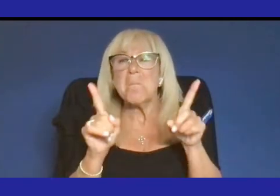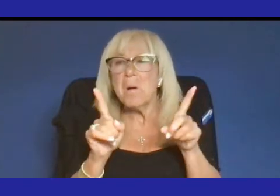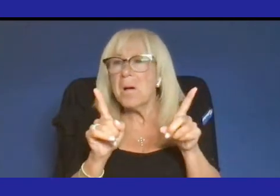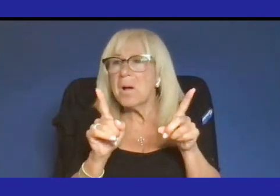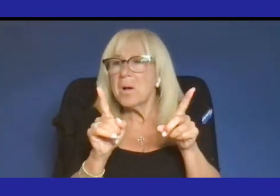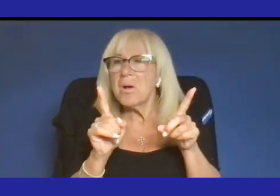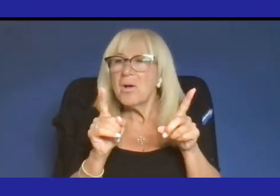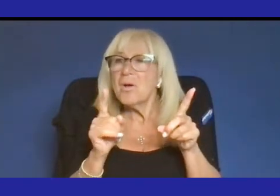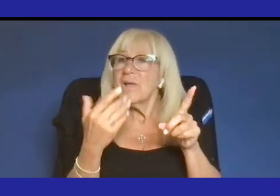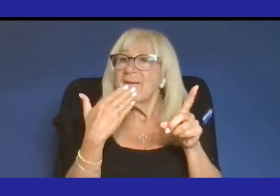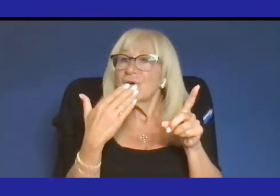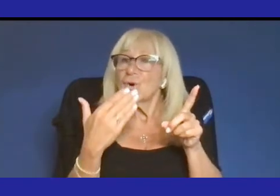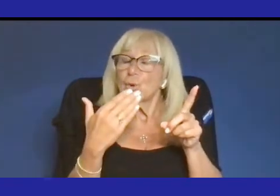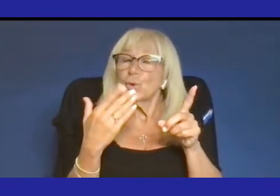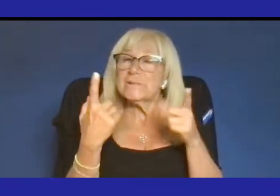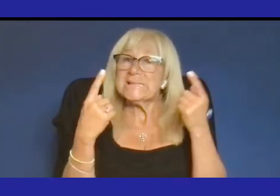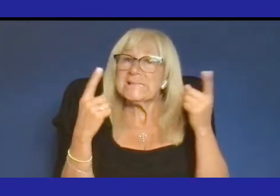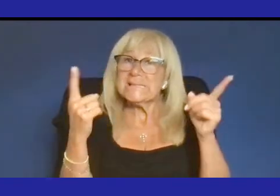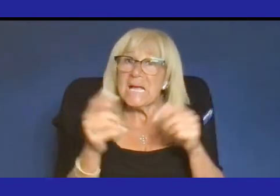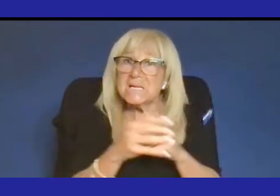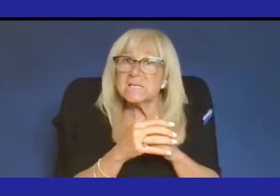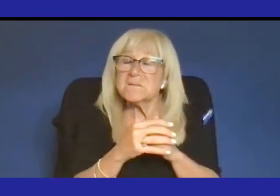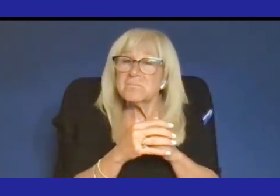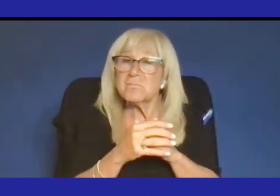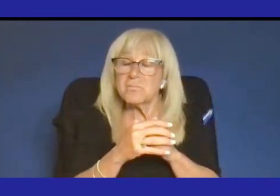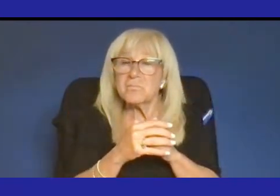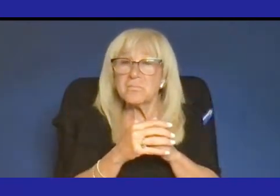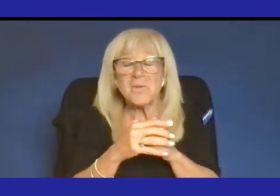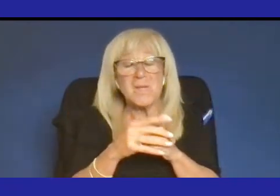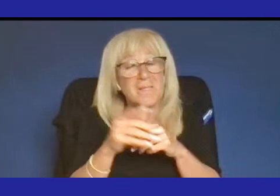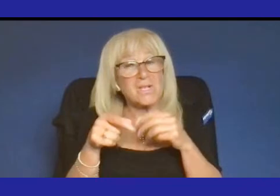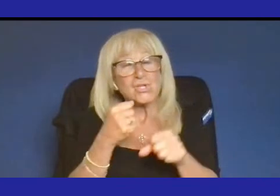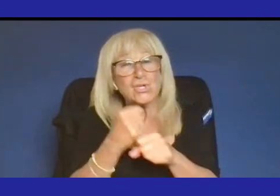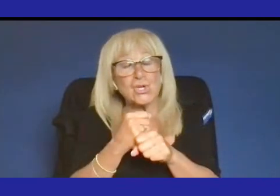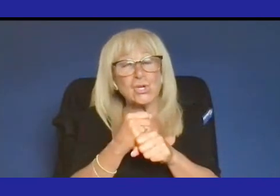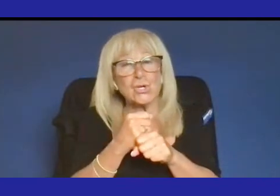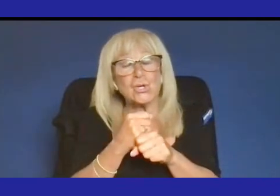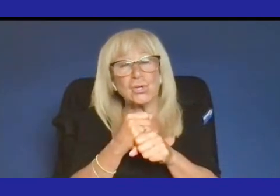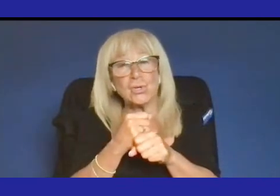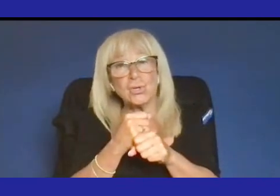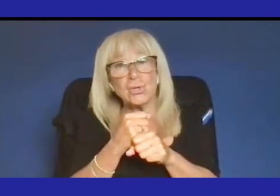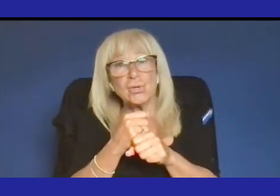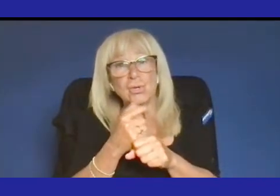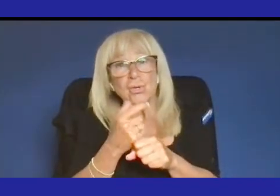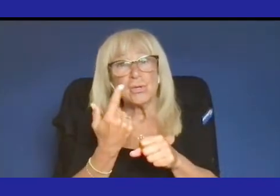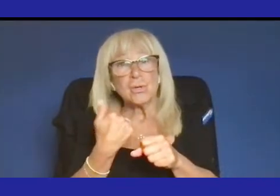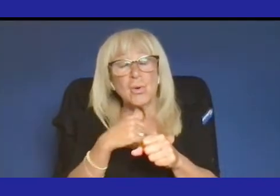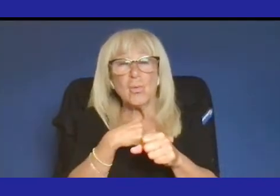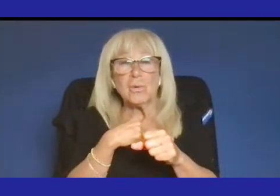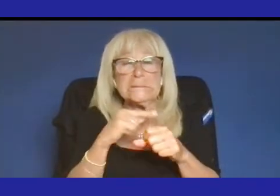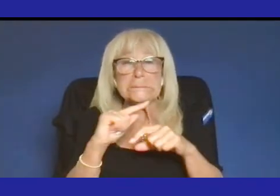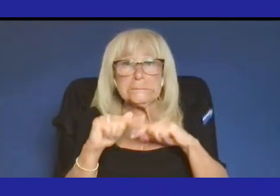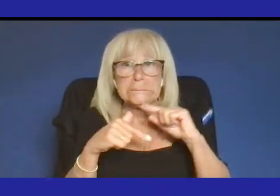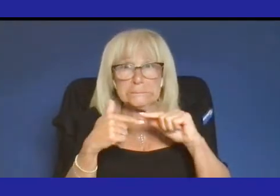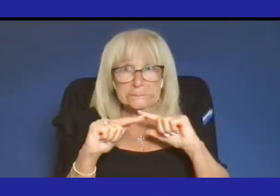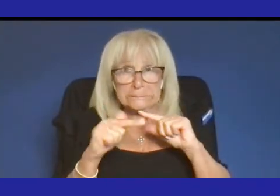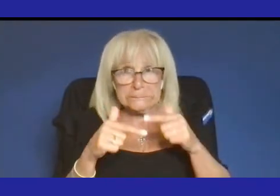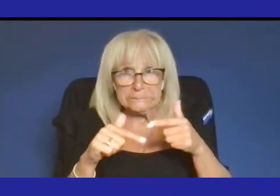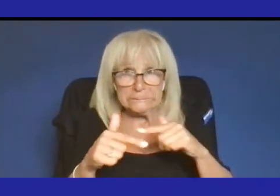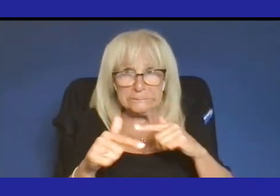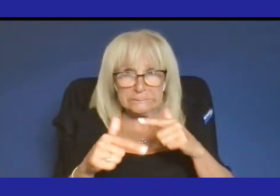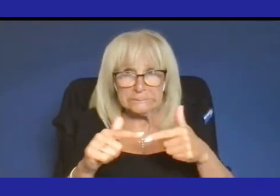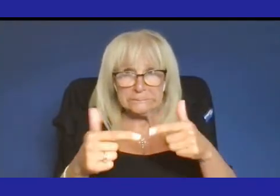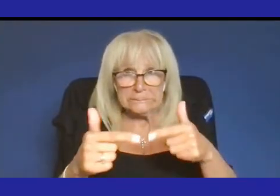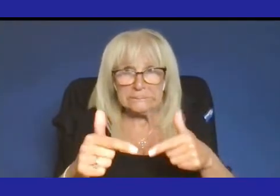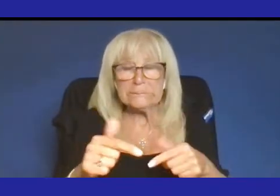good success Great. over a good portion of this year, and of course, we turn over a little bit, so we'll look